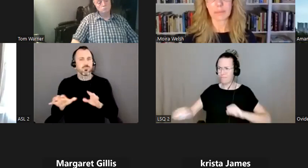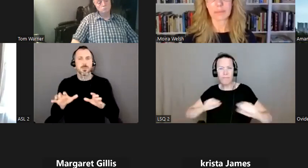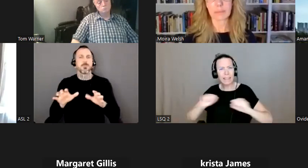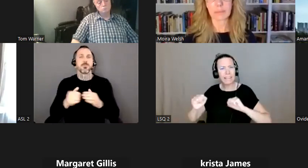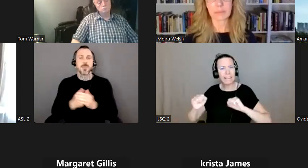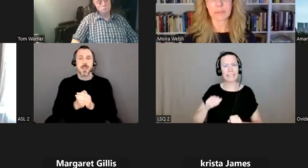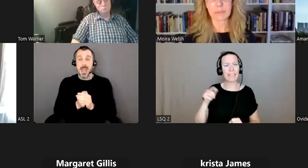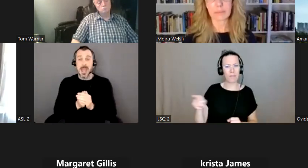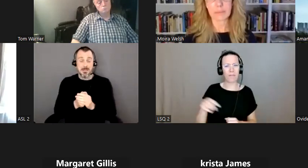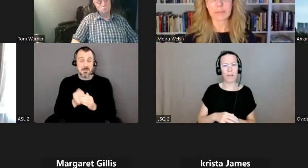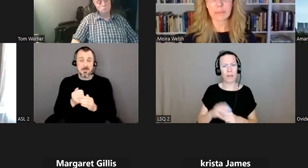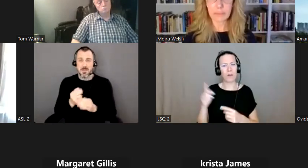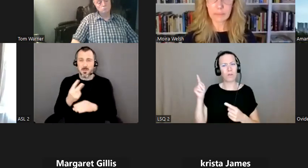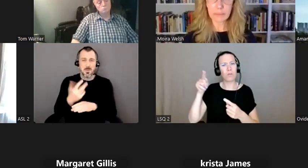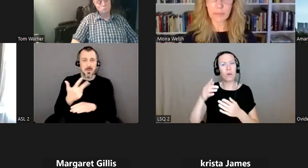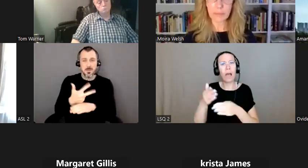away. So